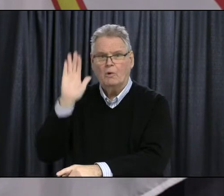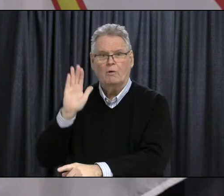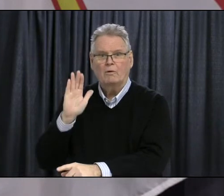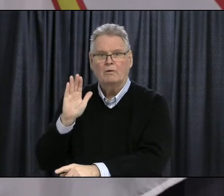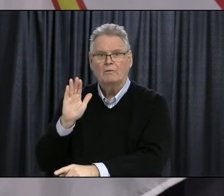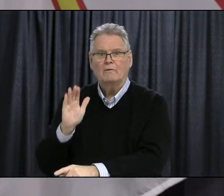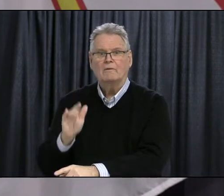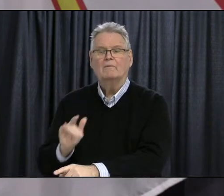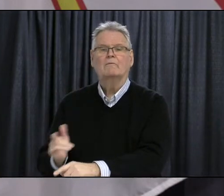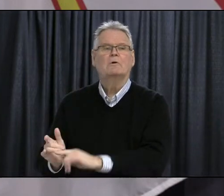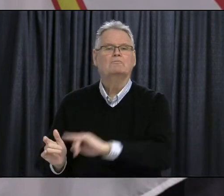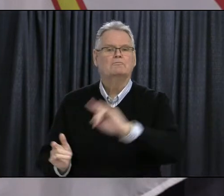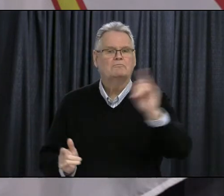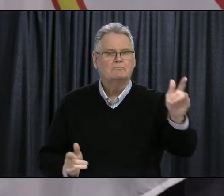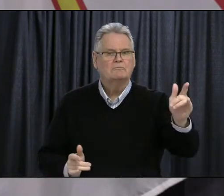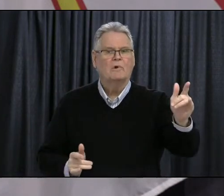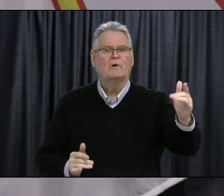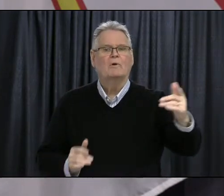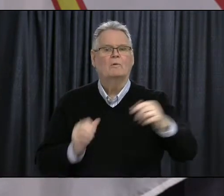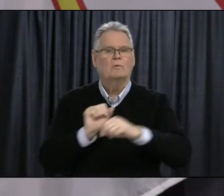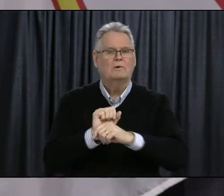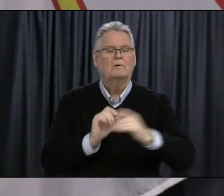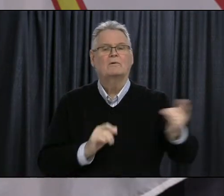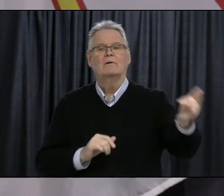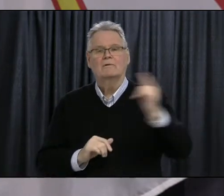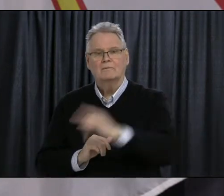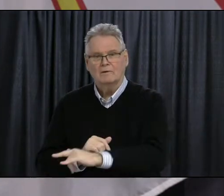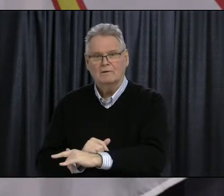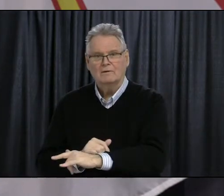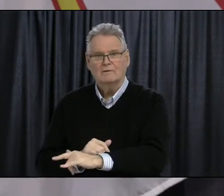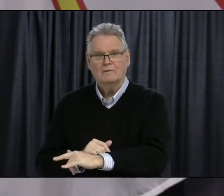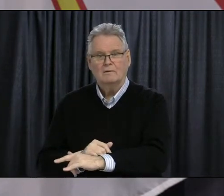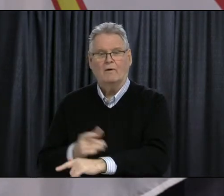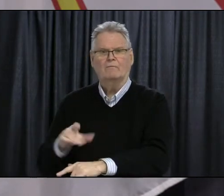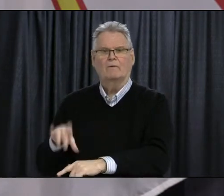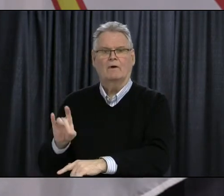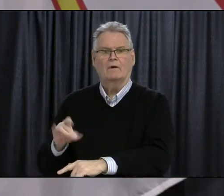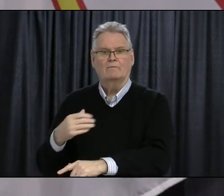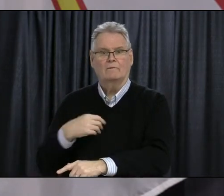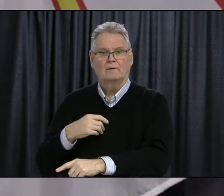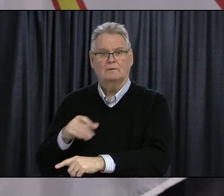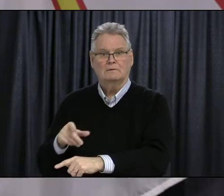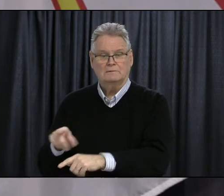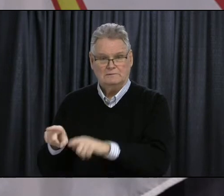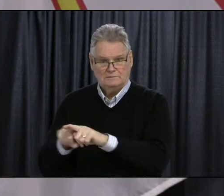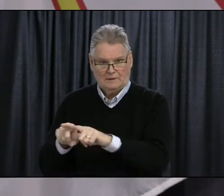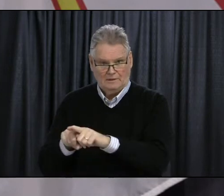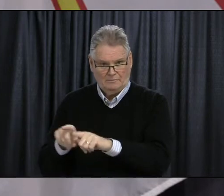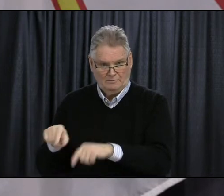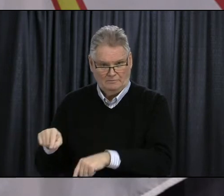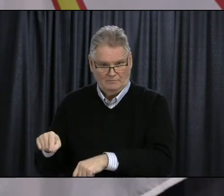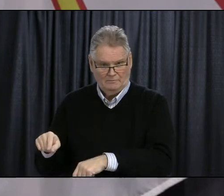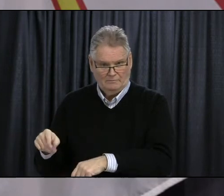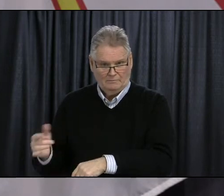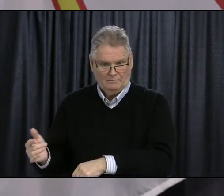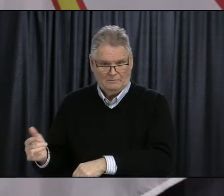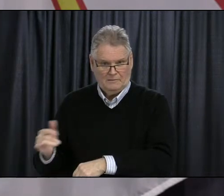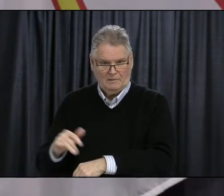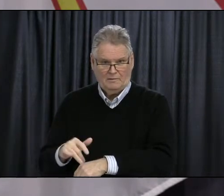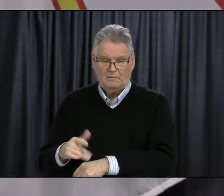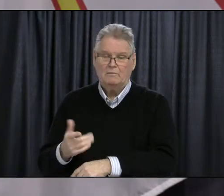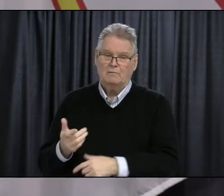There could be an asymptomatic carrier, somebody who's had no symptoms at all and didn't realize that they were